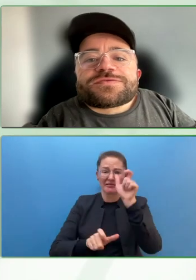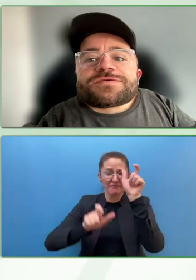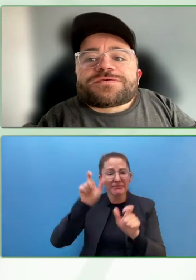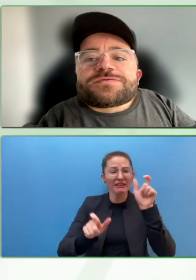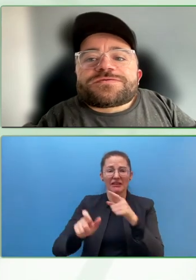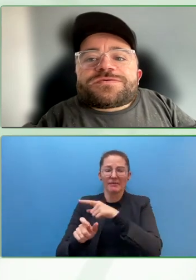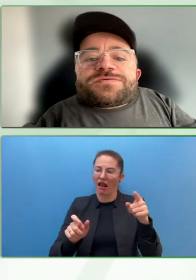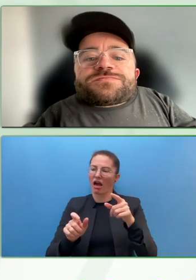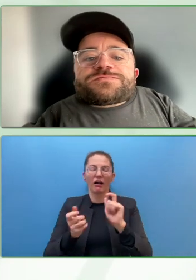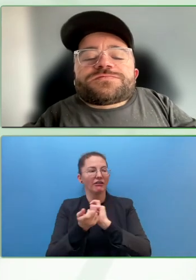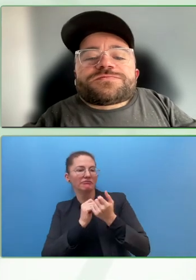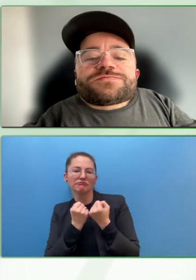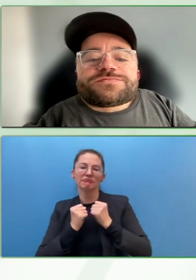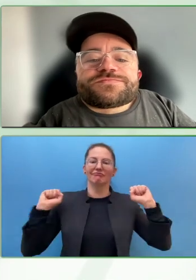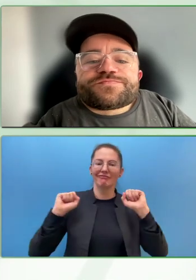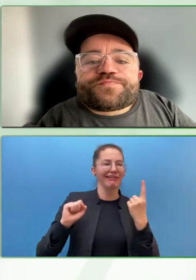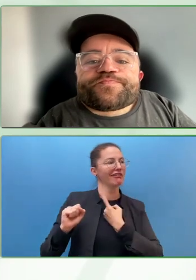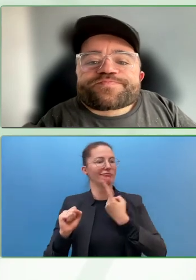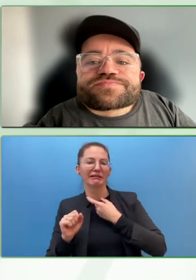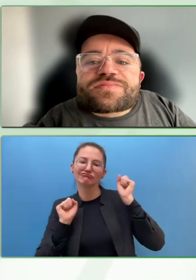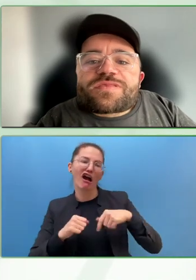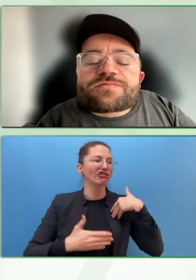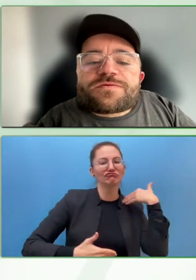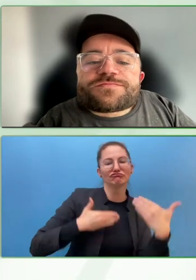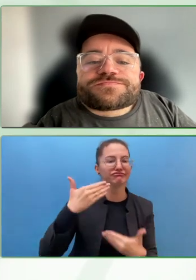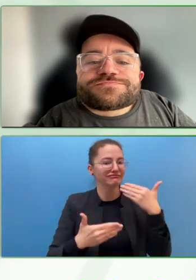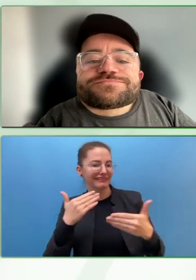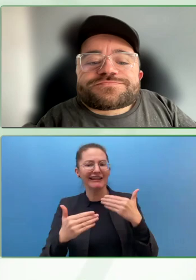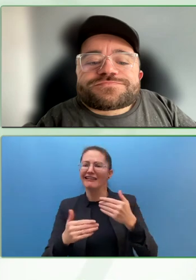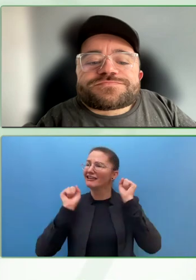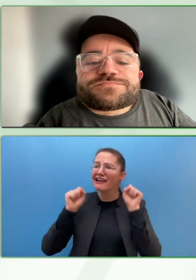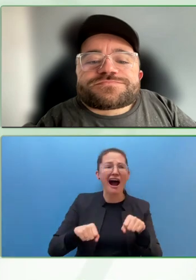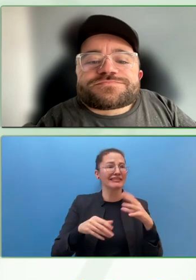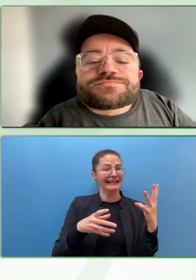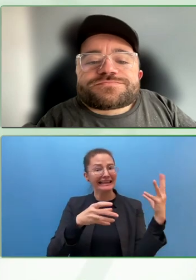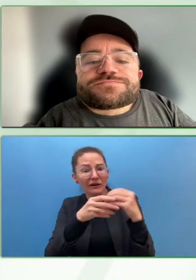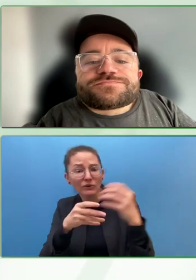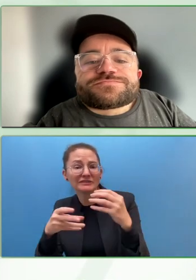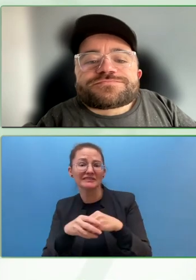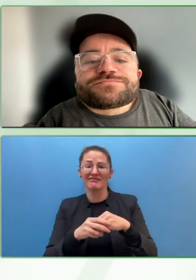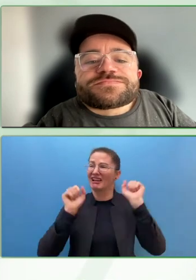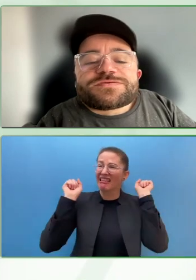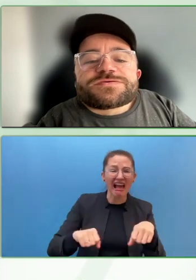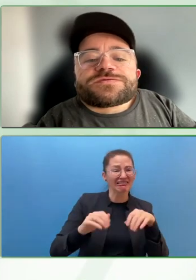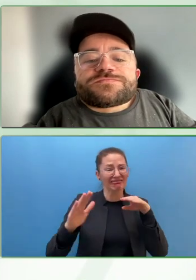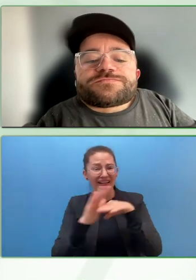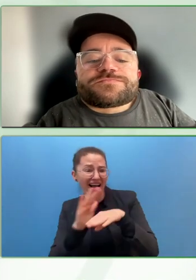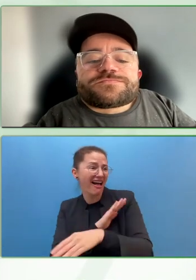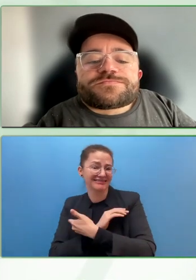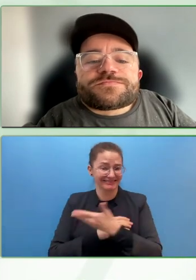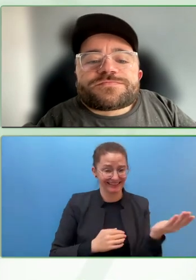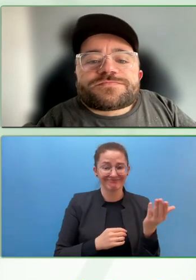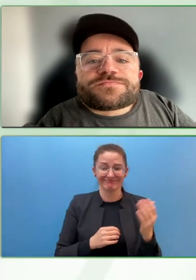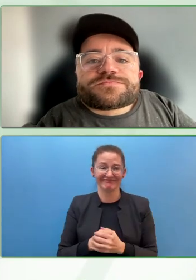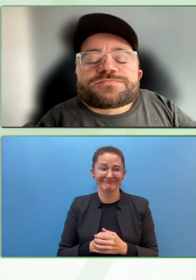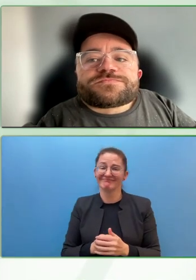sharing your knowledge, for telling us so many inspiring stories of how to drive inclusive marketing and making it